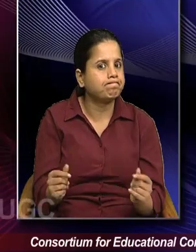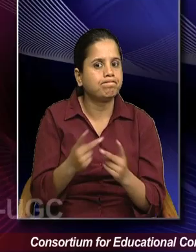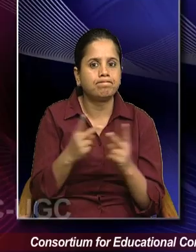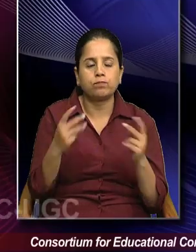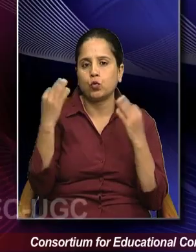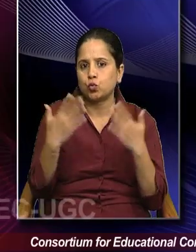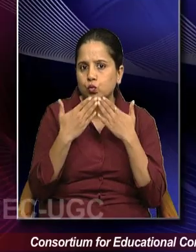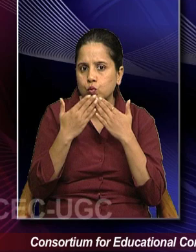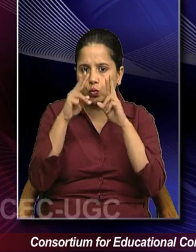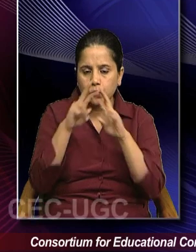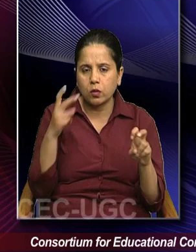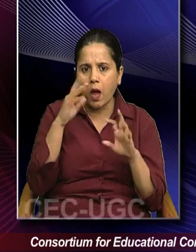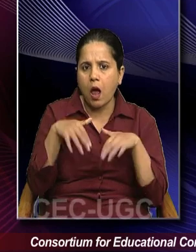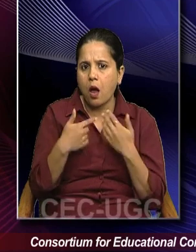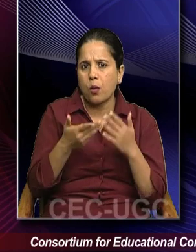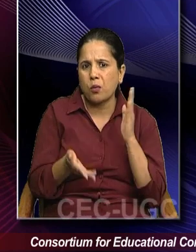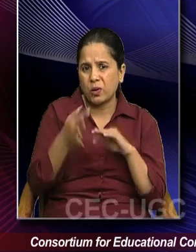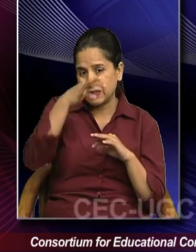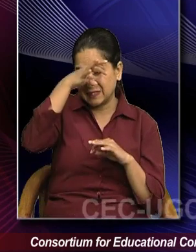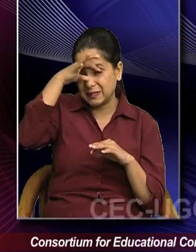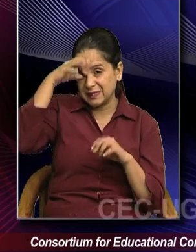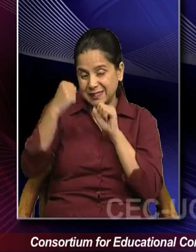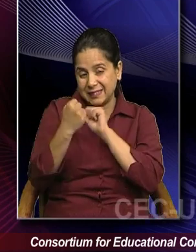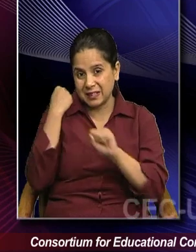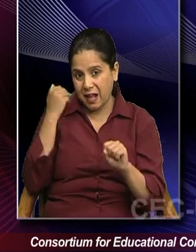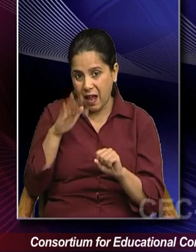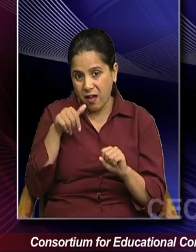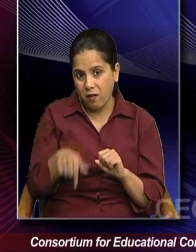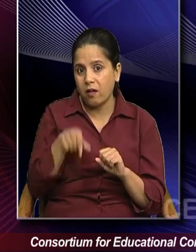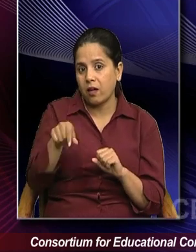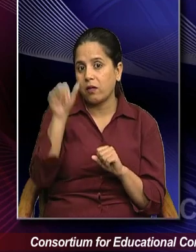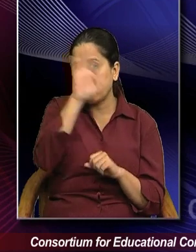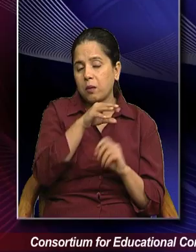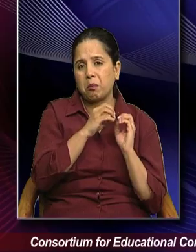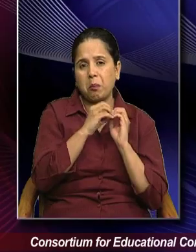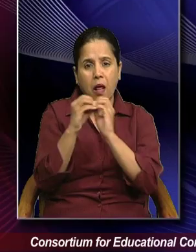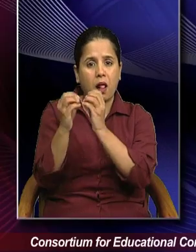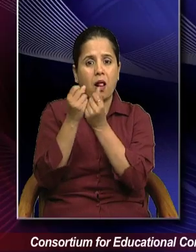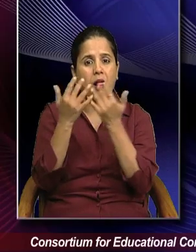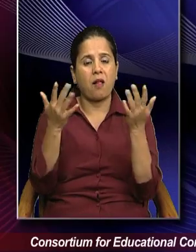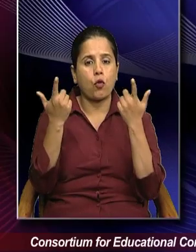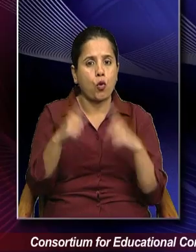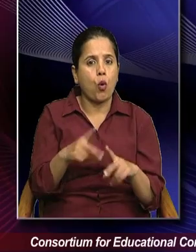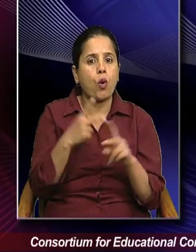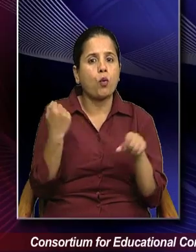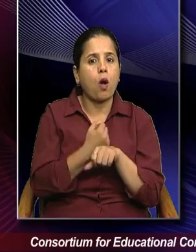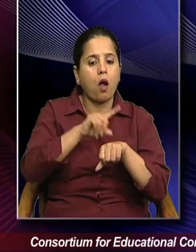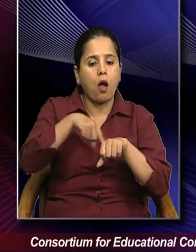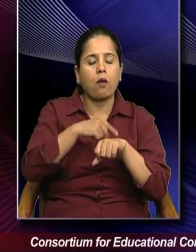new study reveals how extreme heat is costing the country billions in lost work